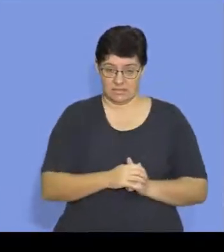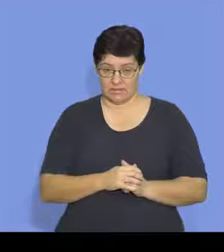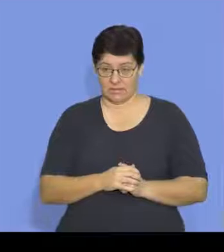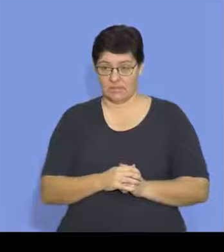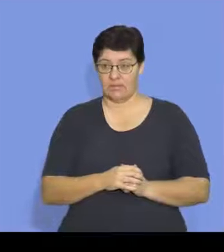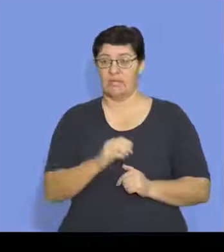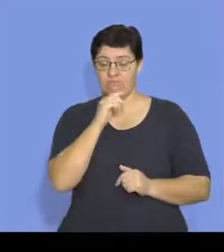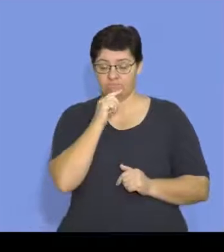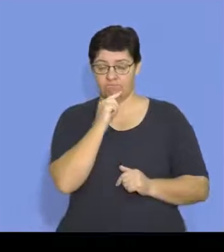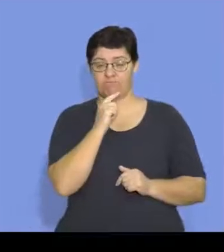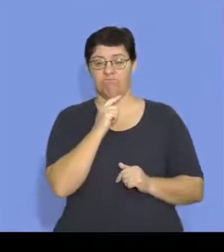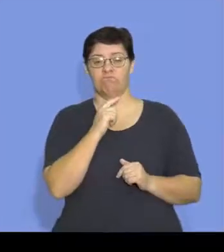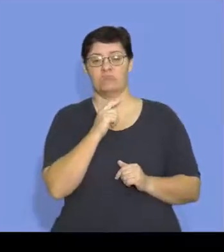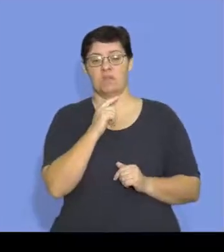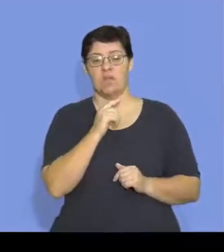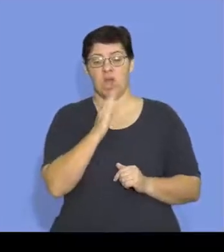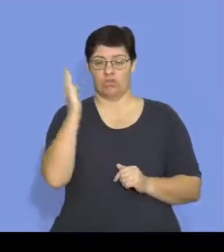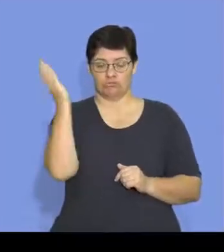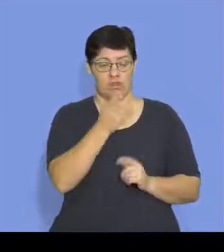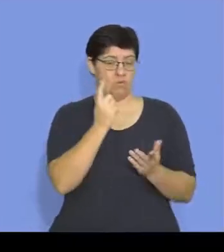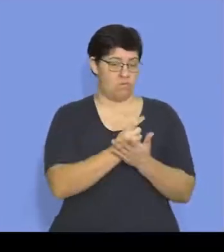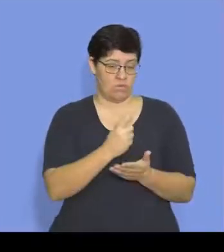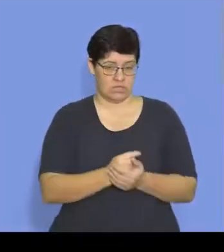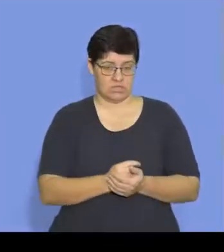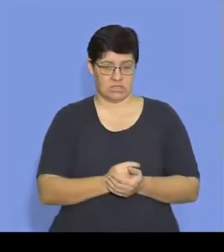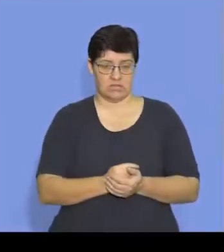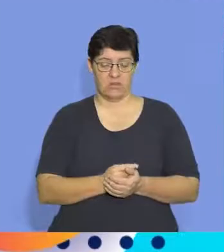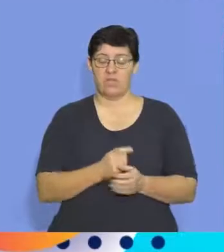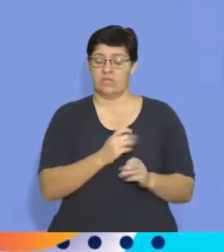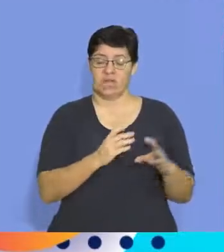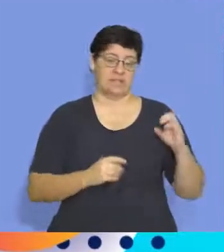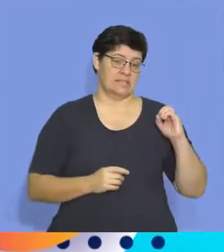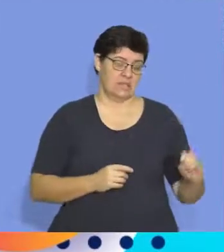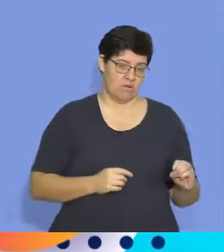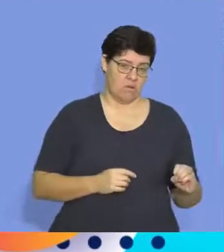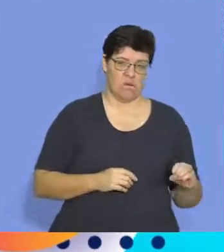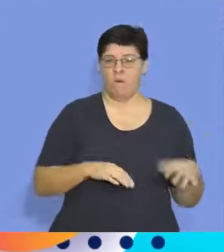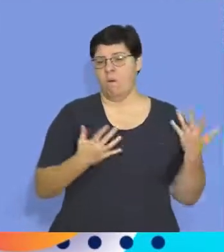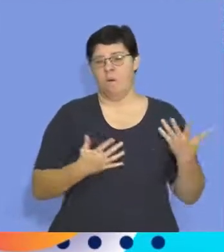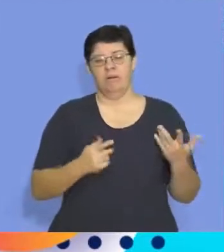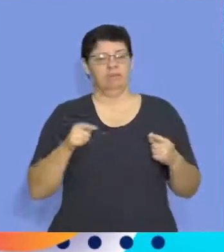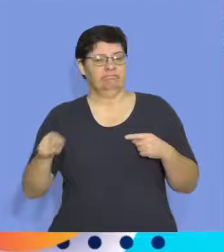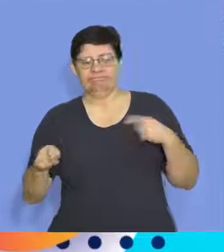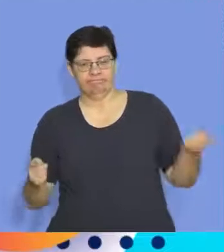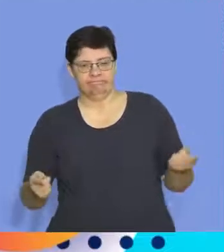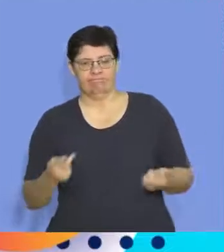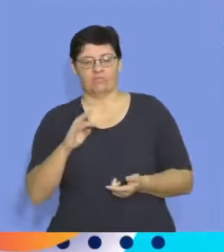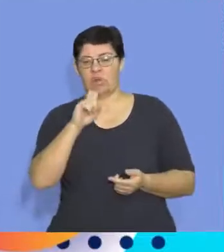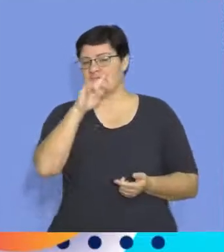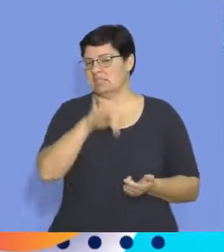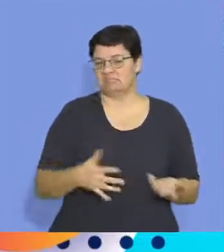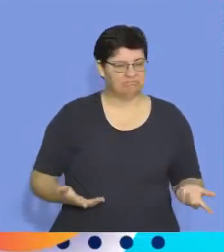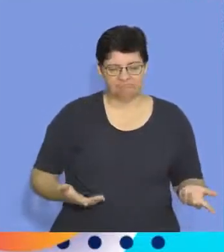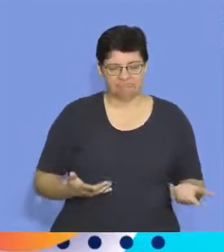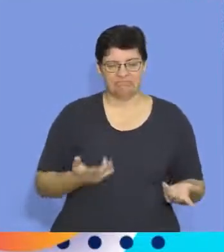straight lines. Now, whether we start at zero or at another point with a velocity all depends on